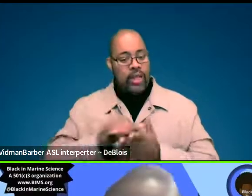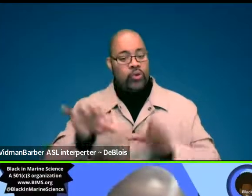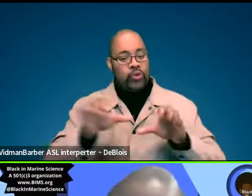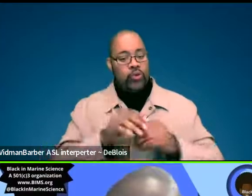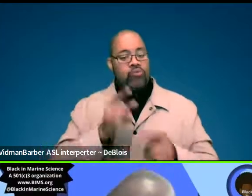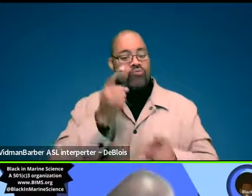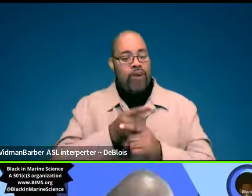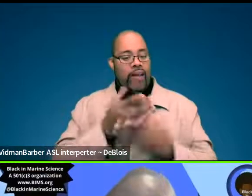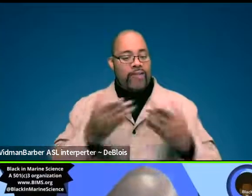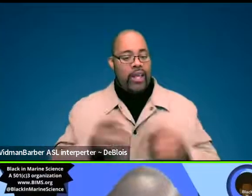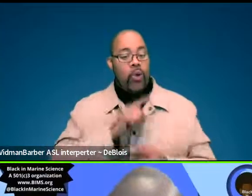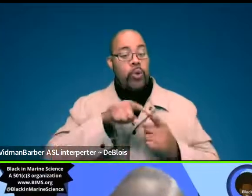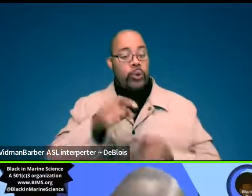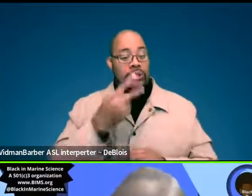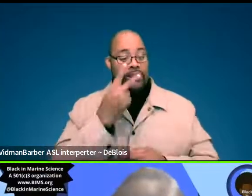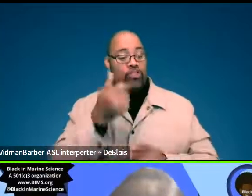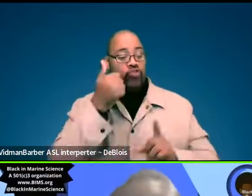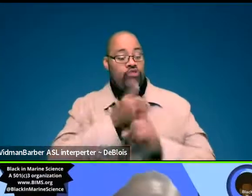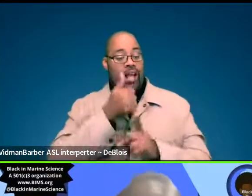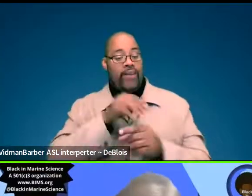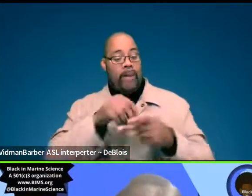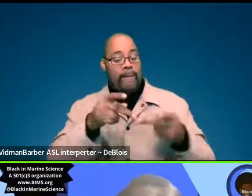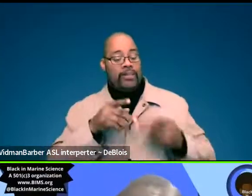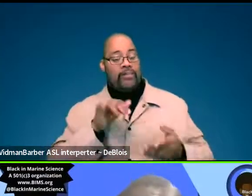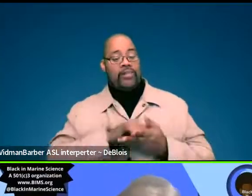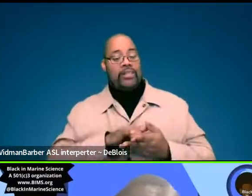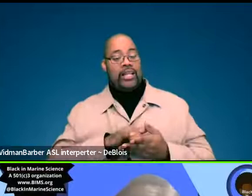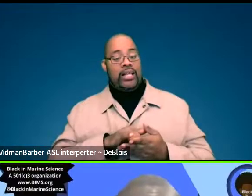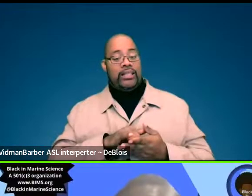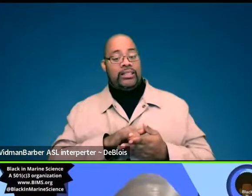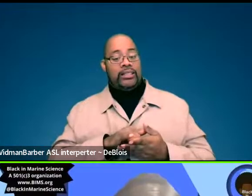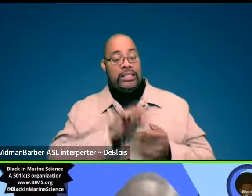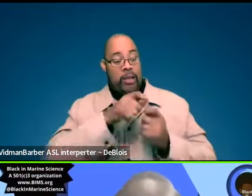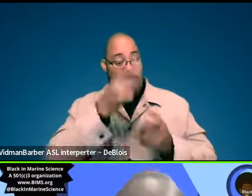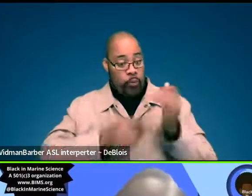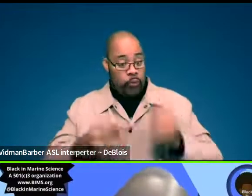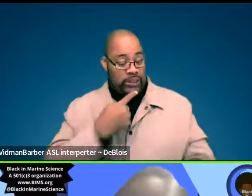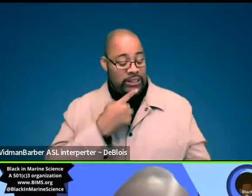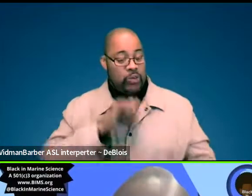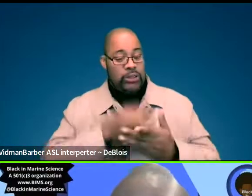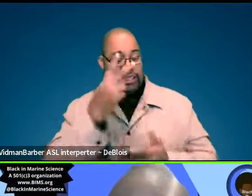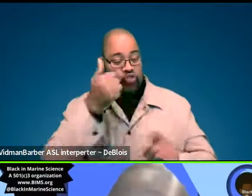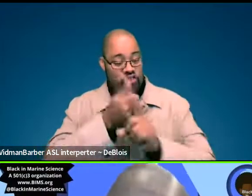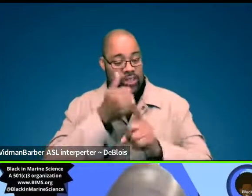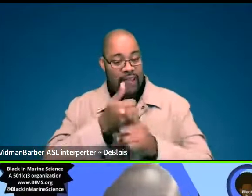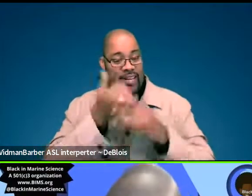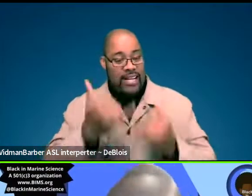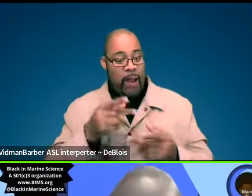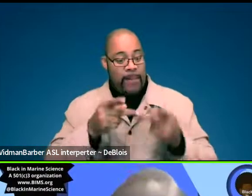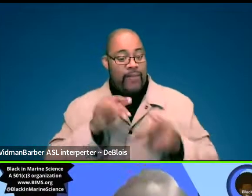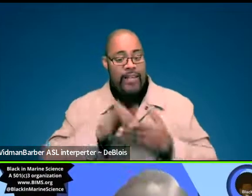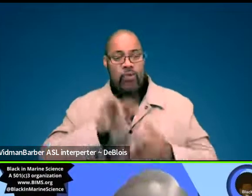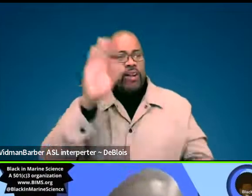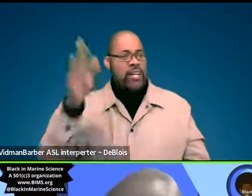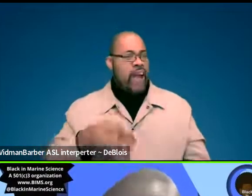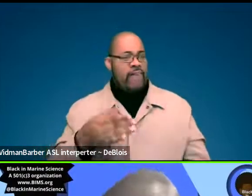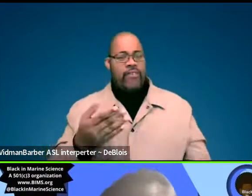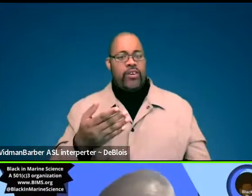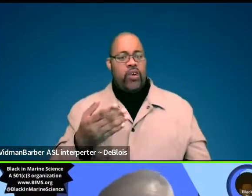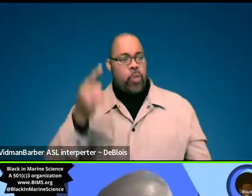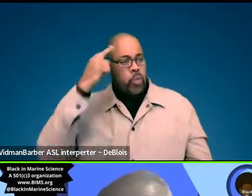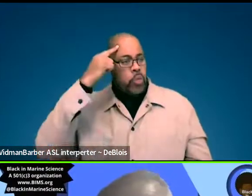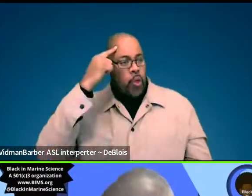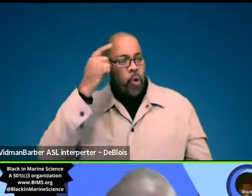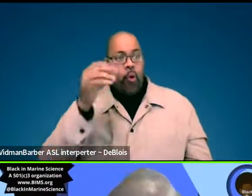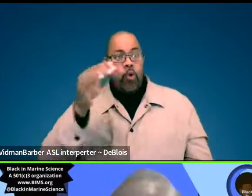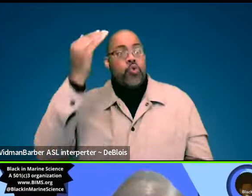doing the right thing. When you're seeing yourself in a place which is exactly what both of you said, that you see yourselves now in places that you never thought